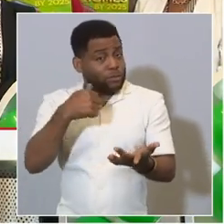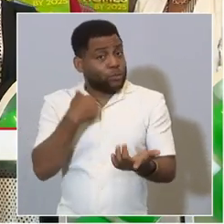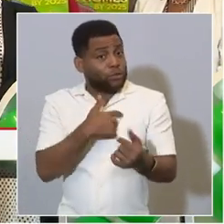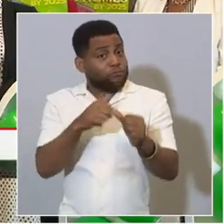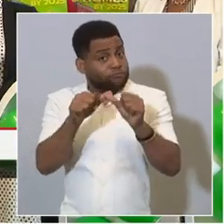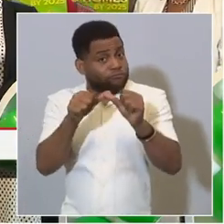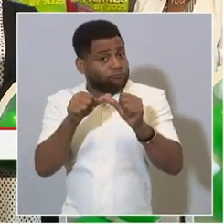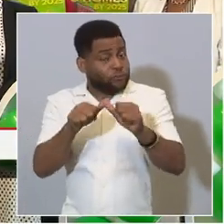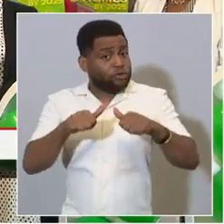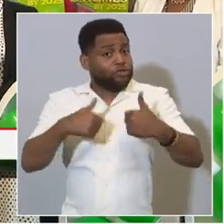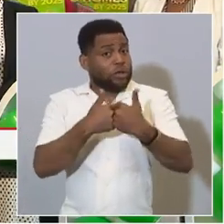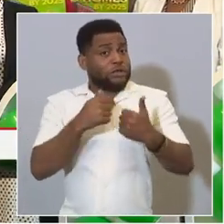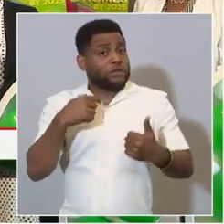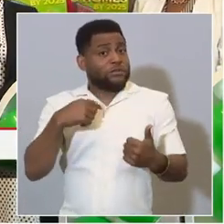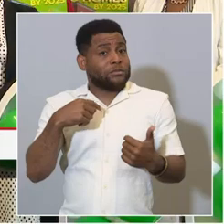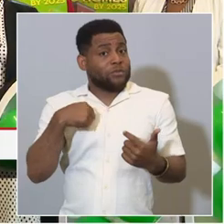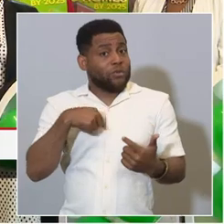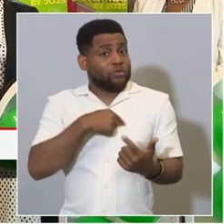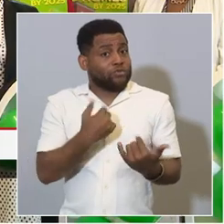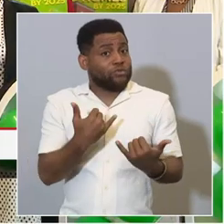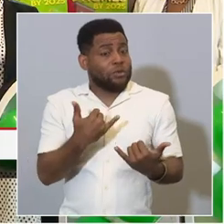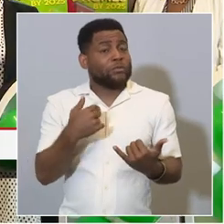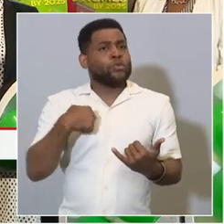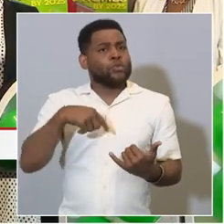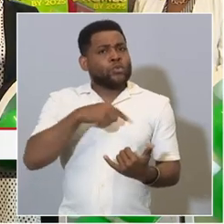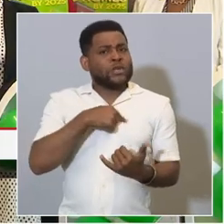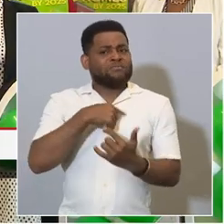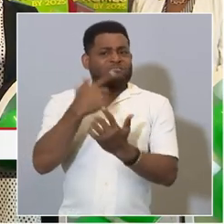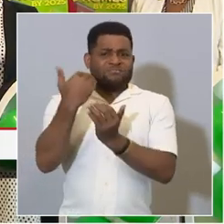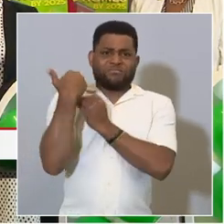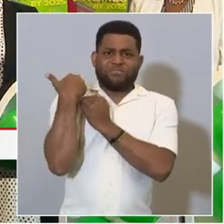and it makes us accountable to achieving those goals.